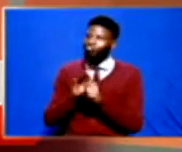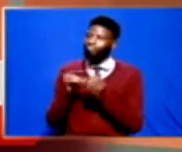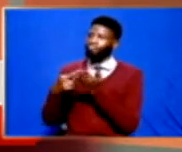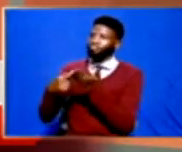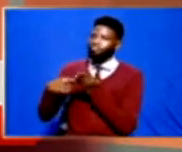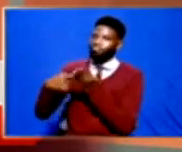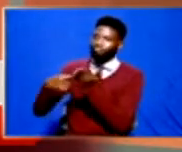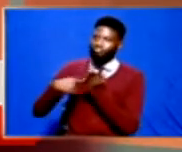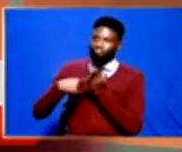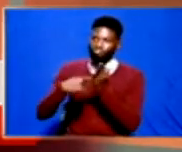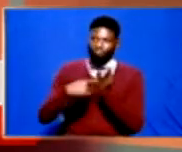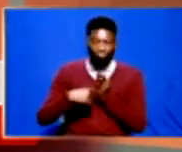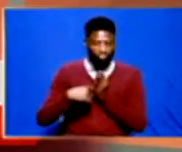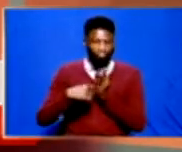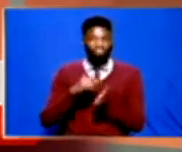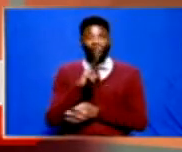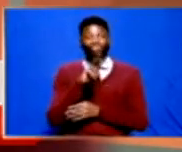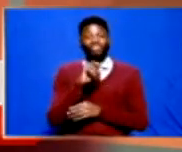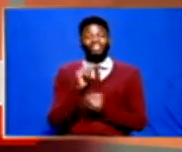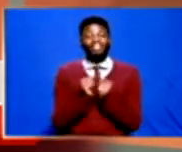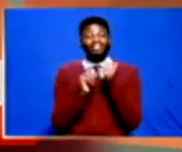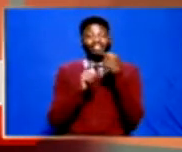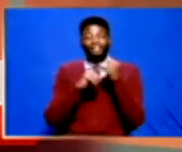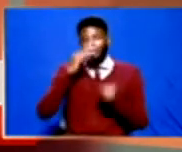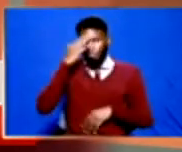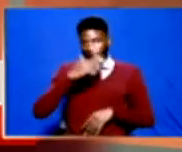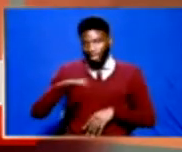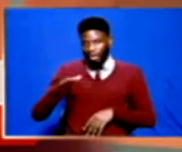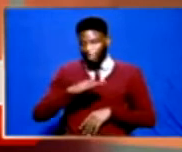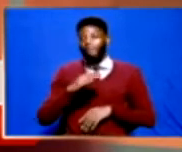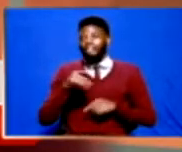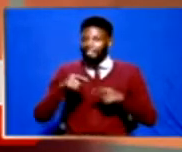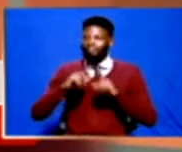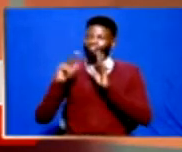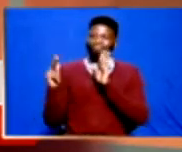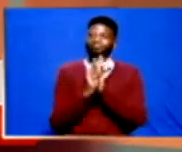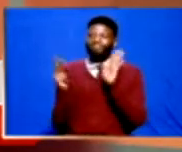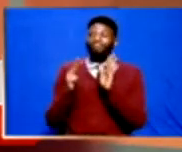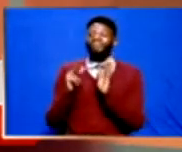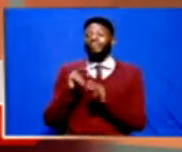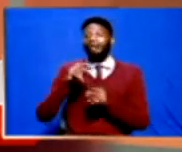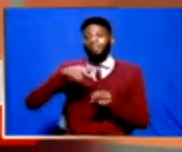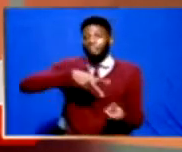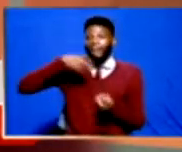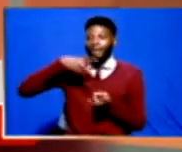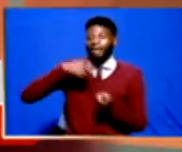Parliament enacted the Mining Act 2016, which set in place a new mineral regime for the